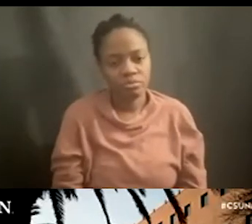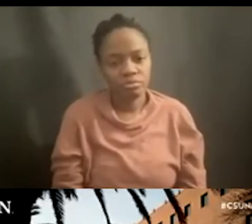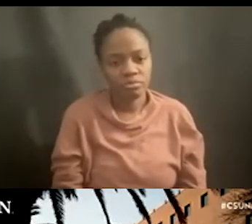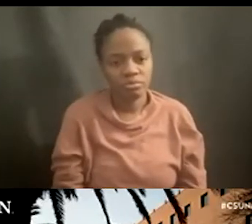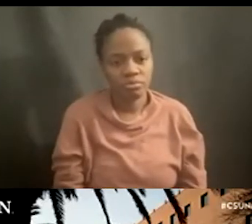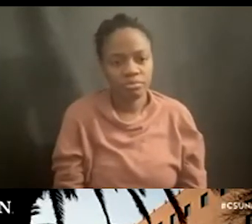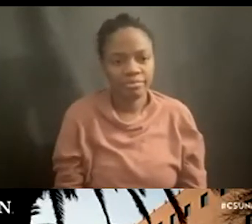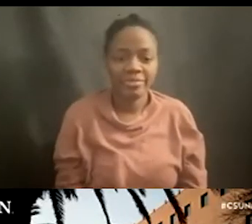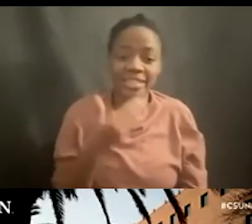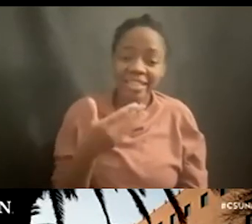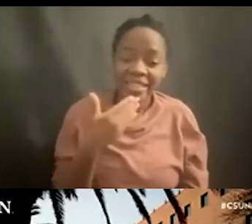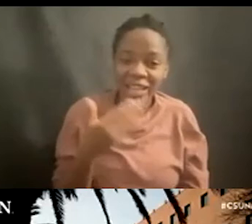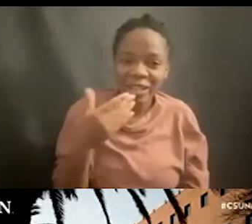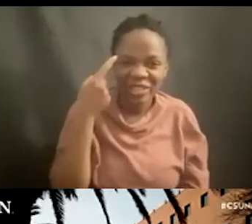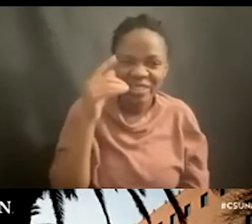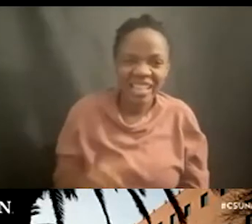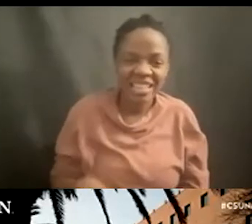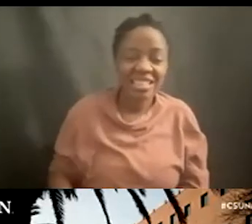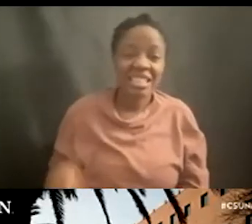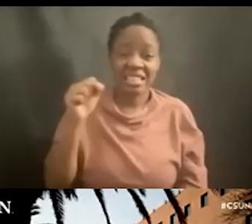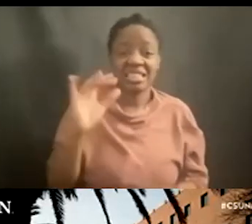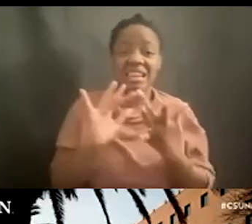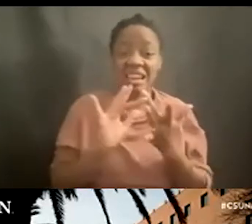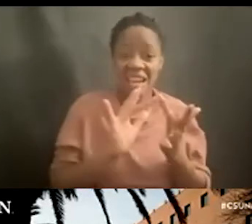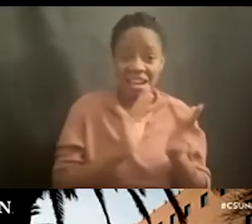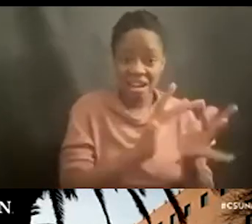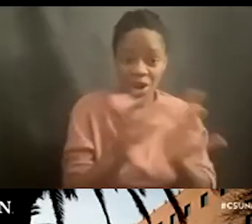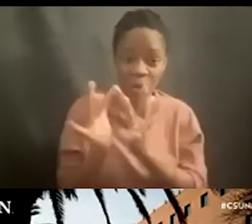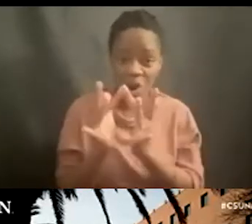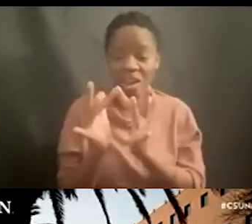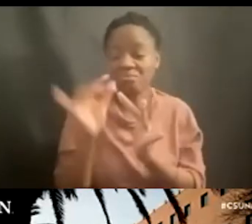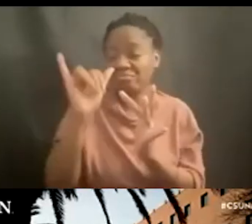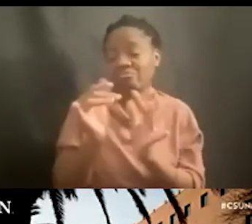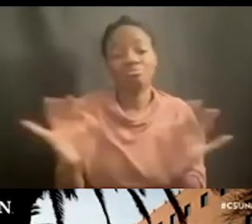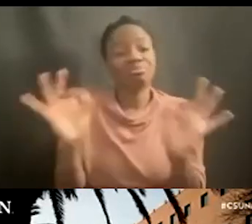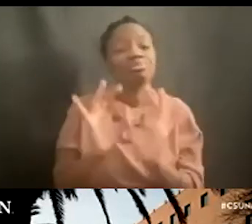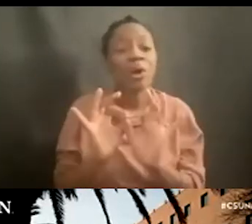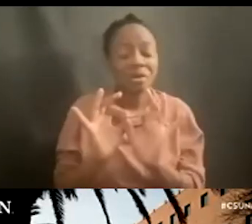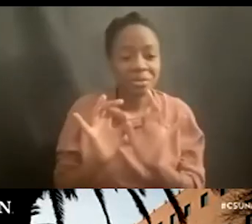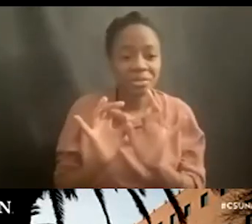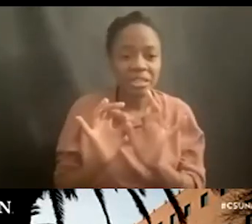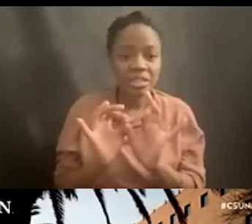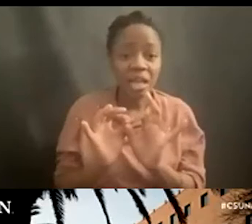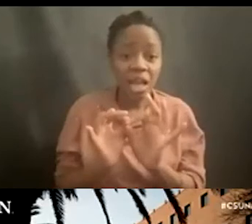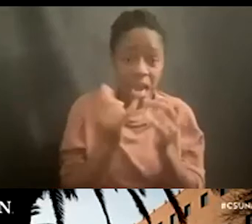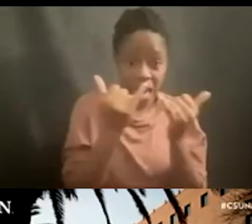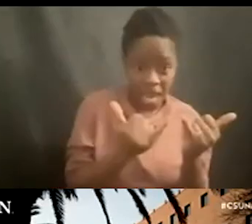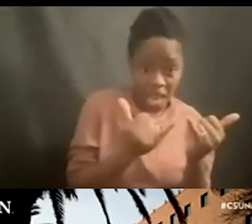Thank you, Dr. Gallegos, for that. Yes, networking is so important. Not only now, I think it's